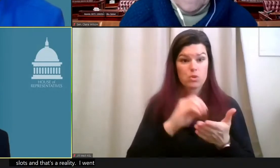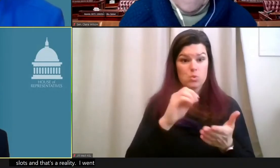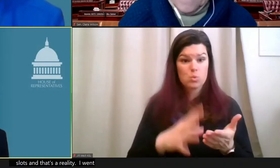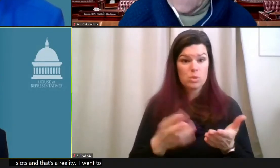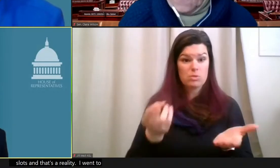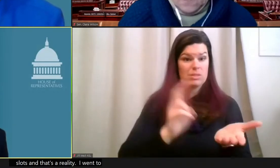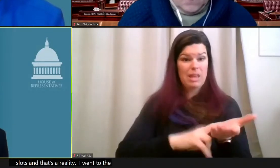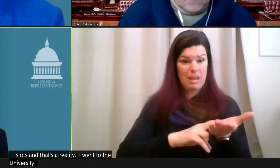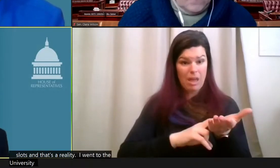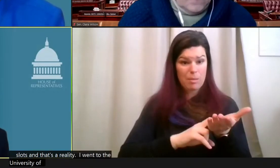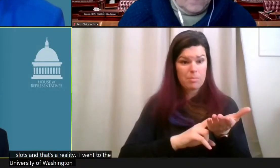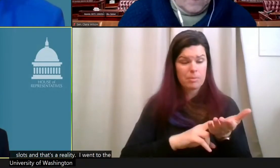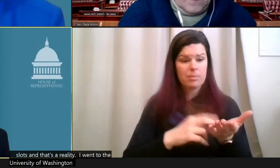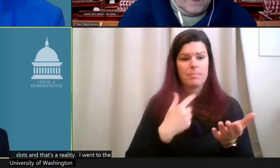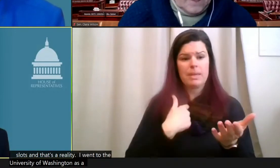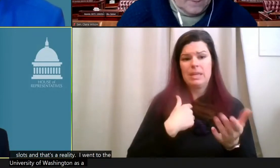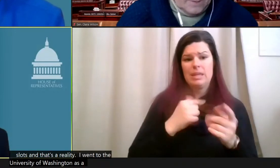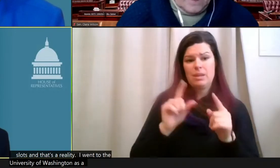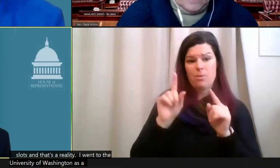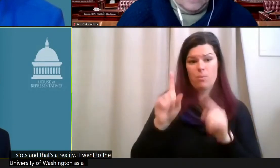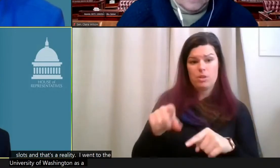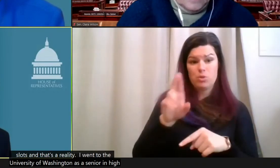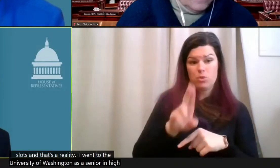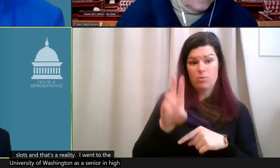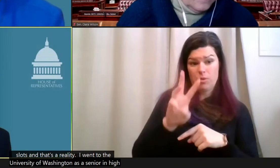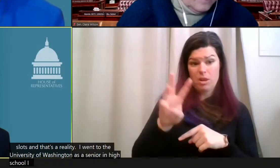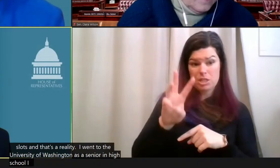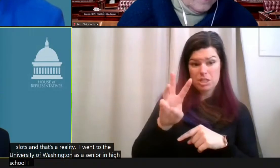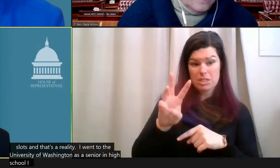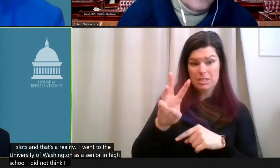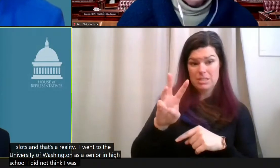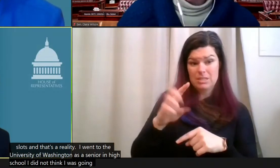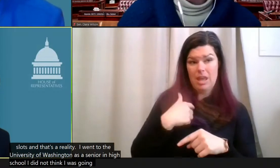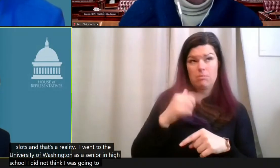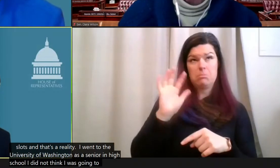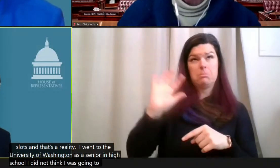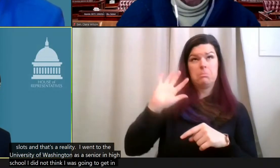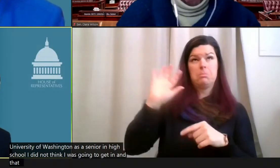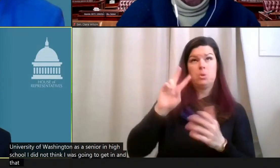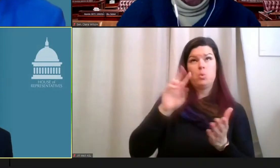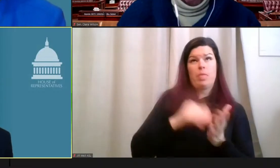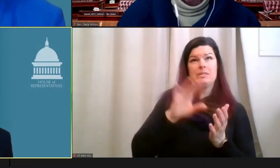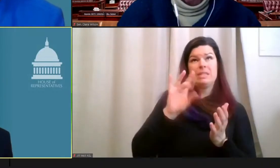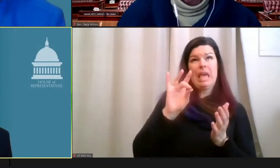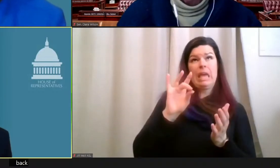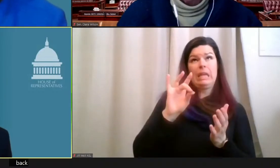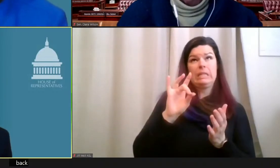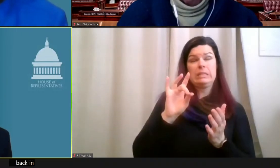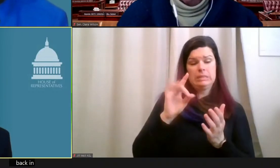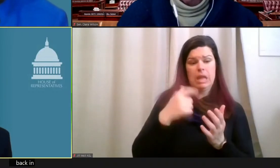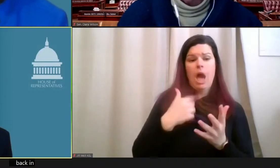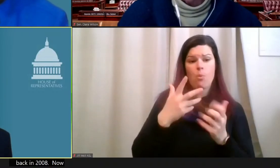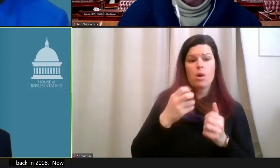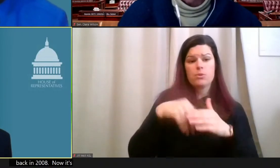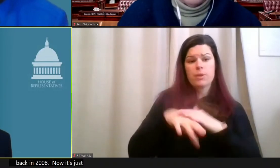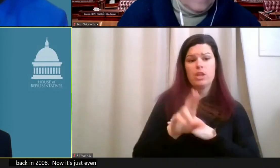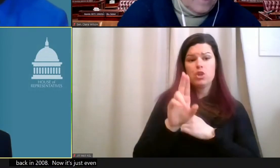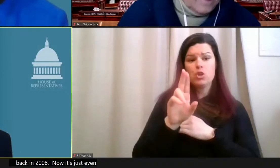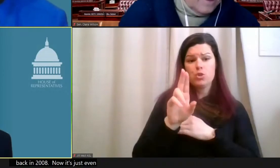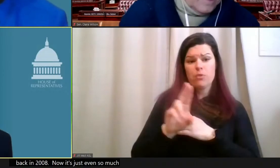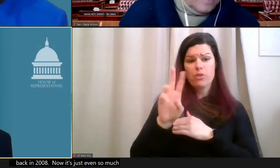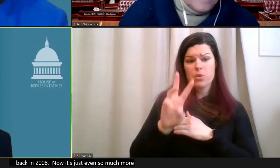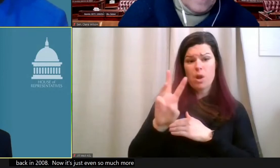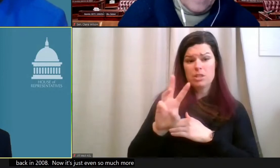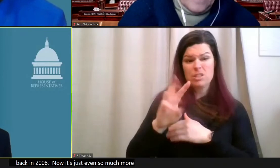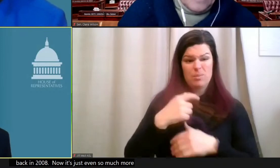Washington as a senior in high school. I did not think I was going to get in, and that was back in 2008. Now it's just even so much more difficult 13